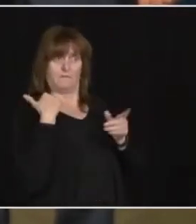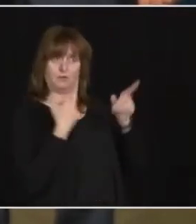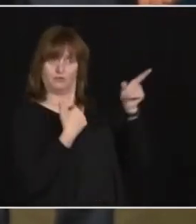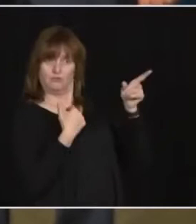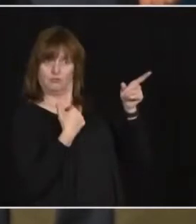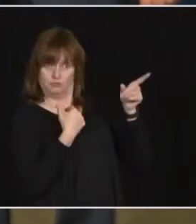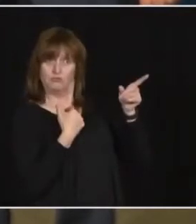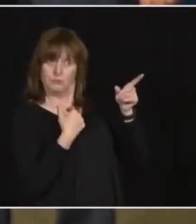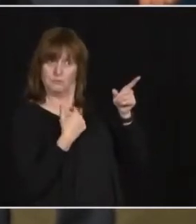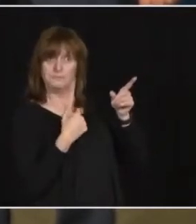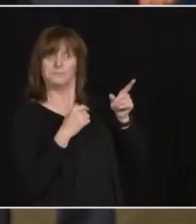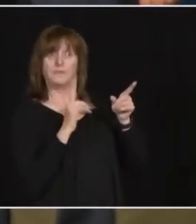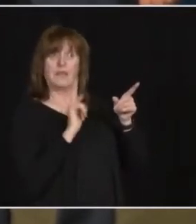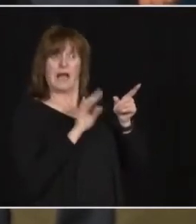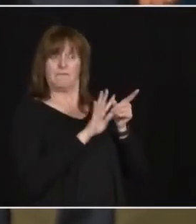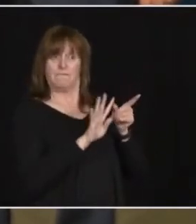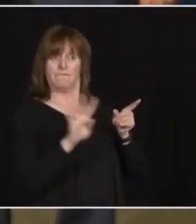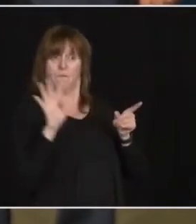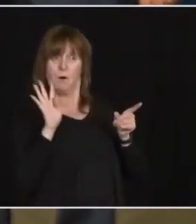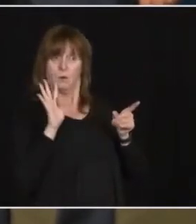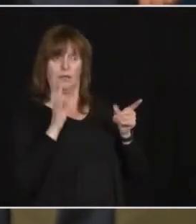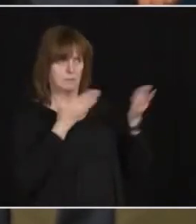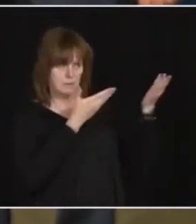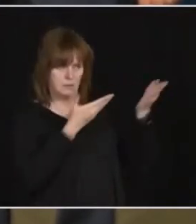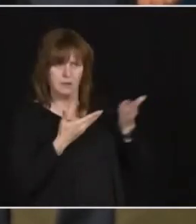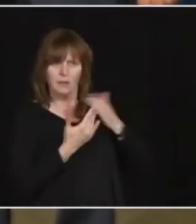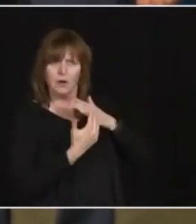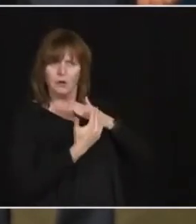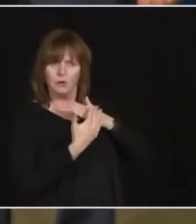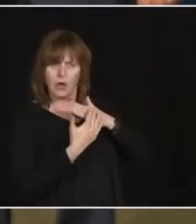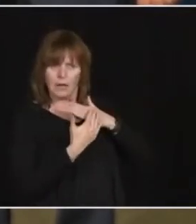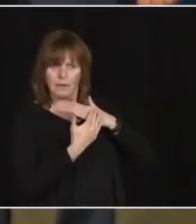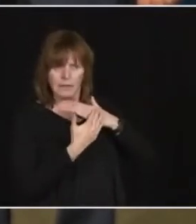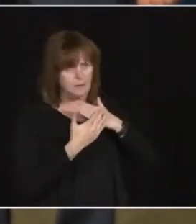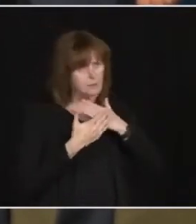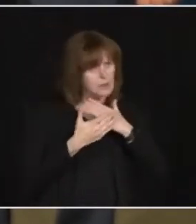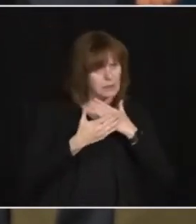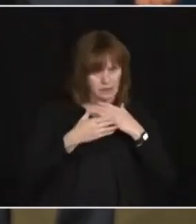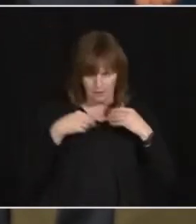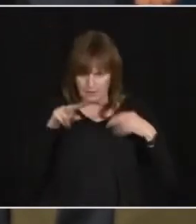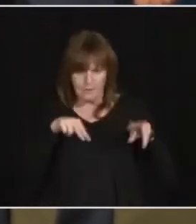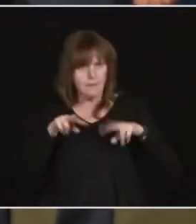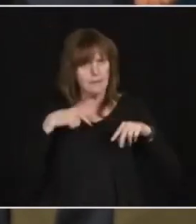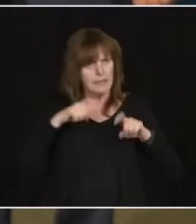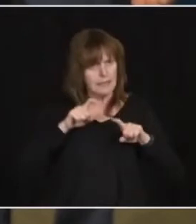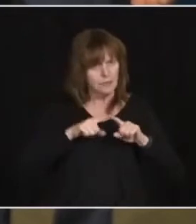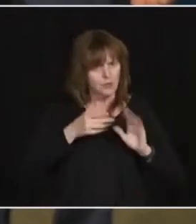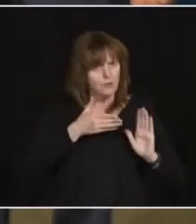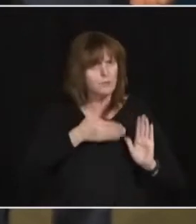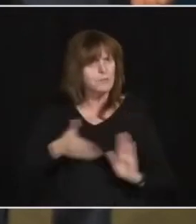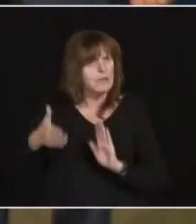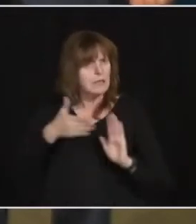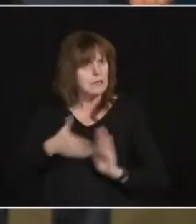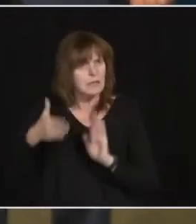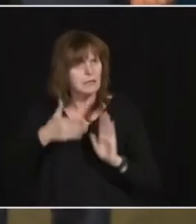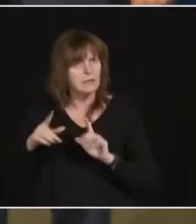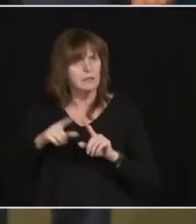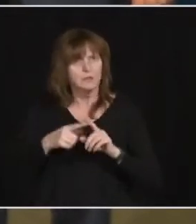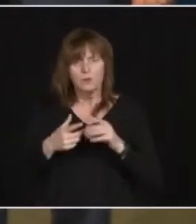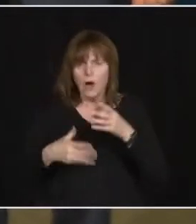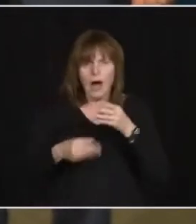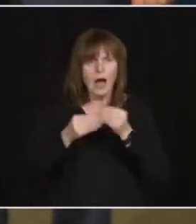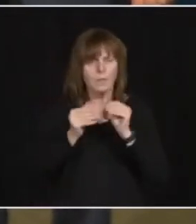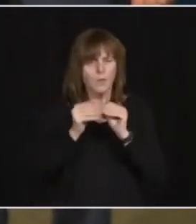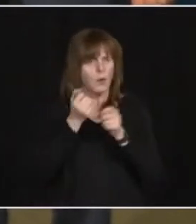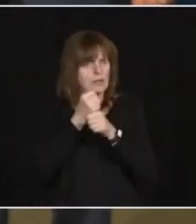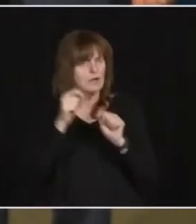recommended. We wanted to take additional measures and make sure that there was providing even more safety for our long-term care home residents, and